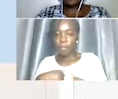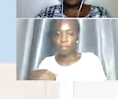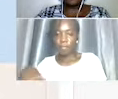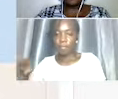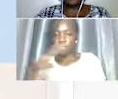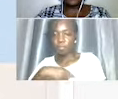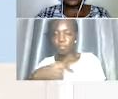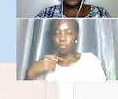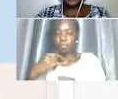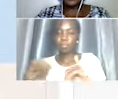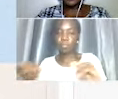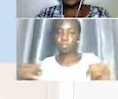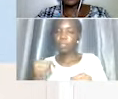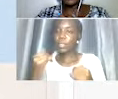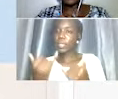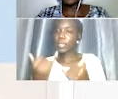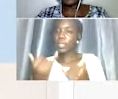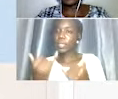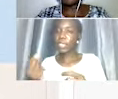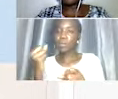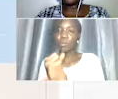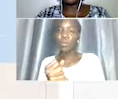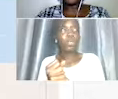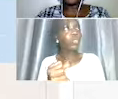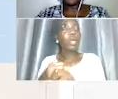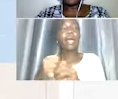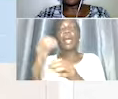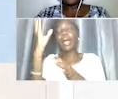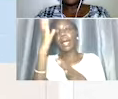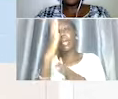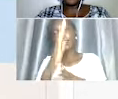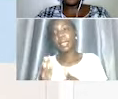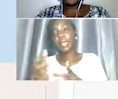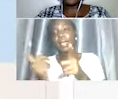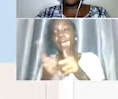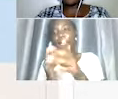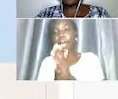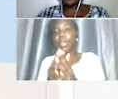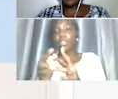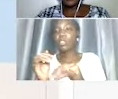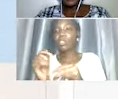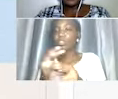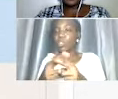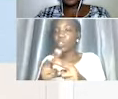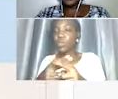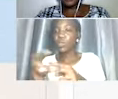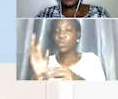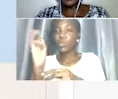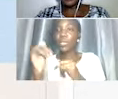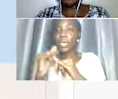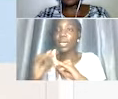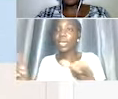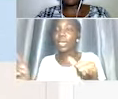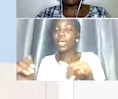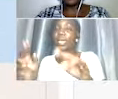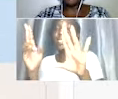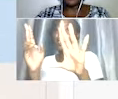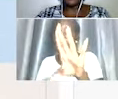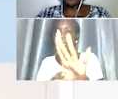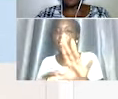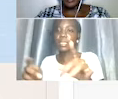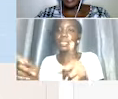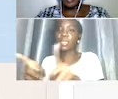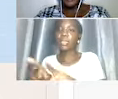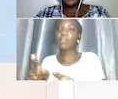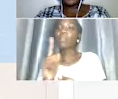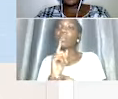right now they're also doing curtains, and soon they'll be launching the cleaning of sofas. Like Derek has said, please diversify